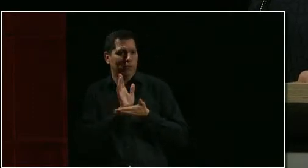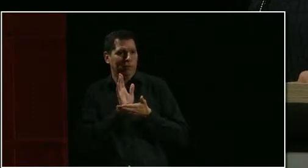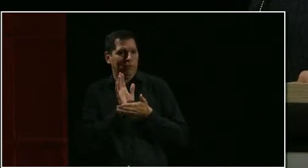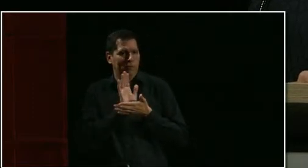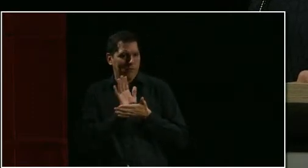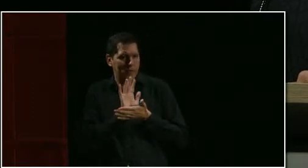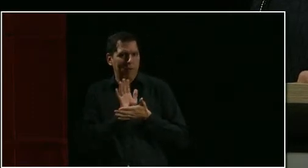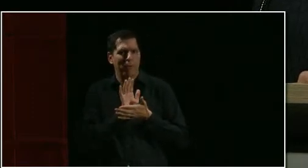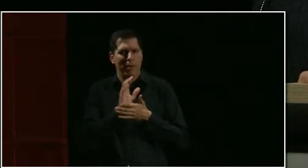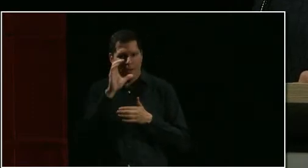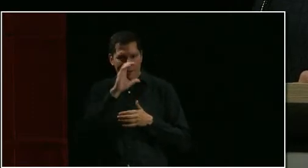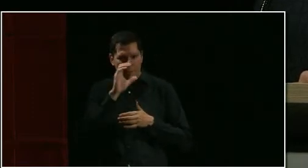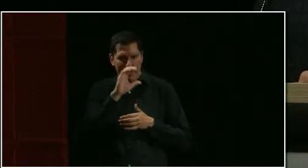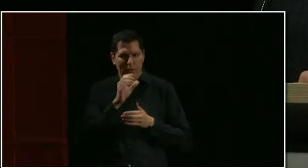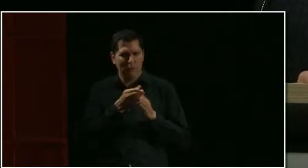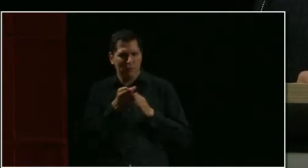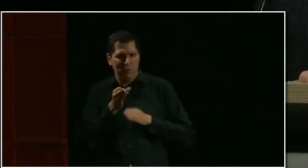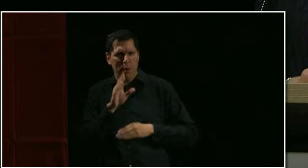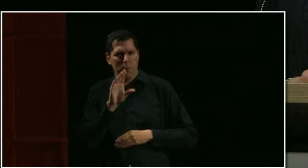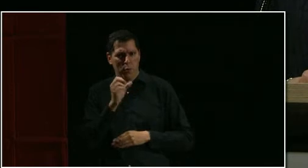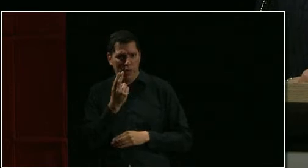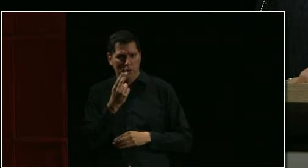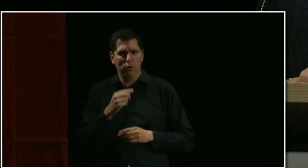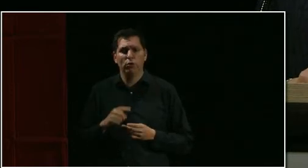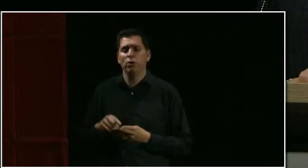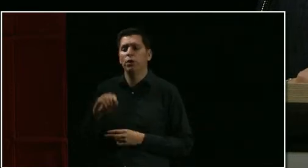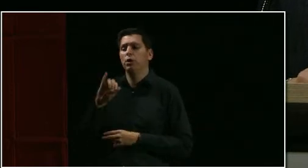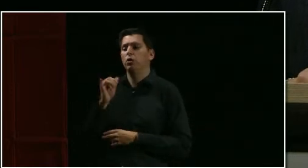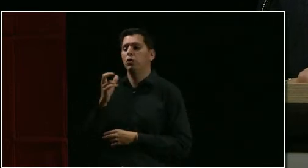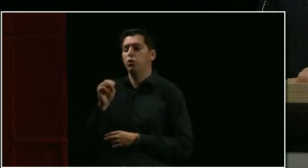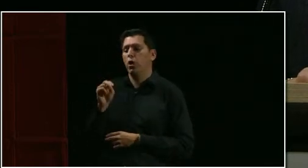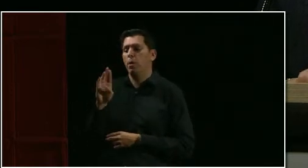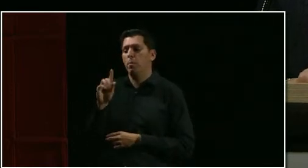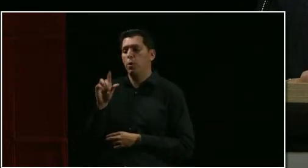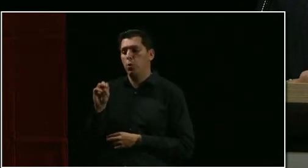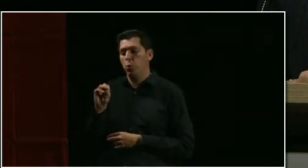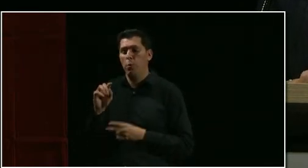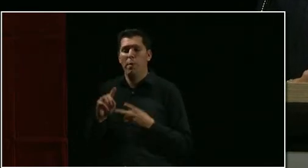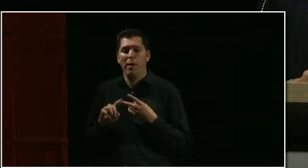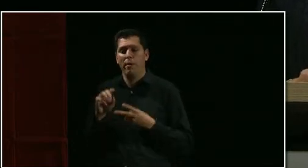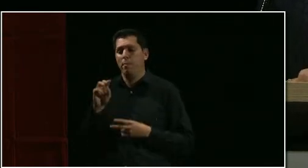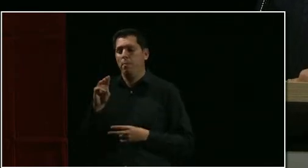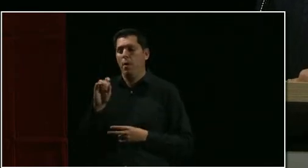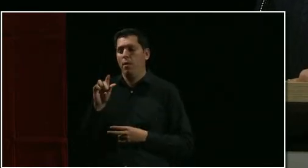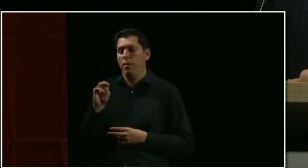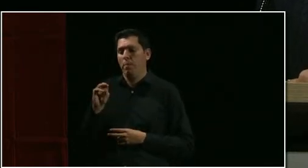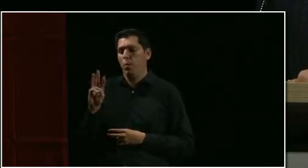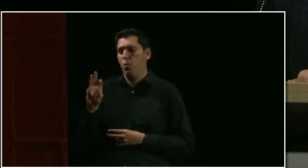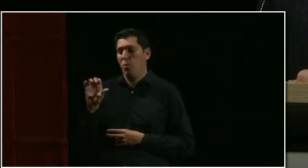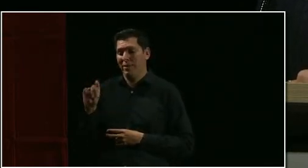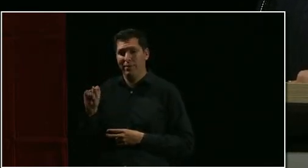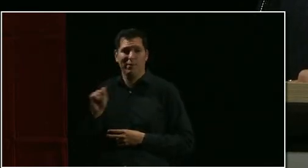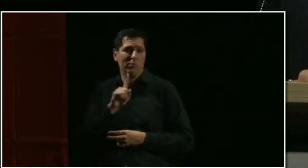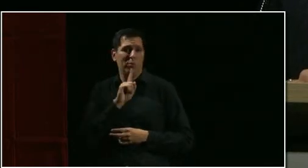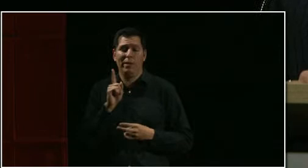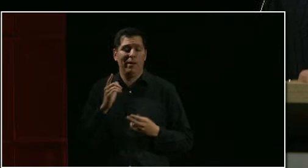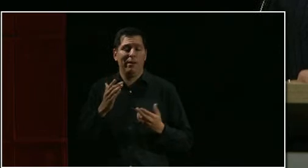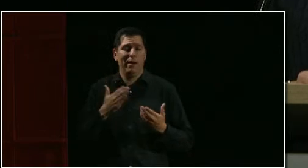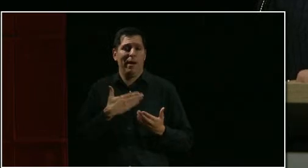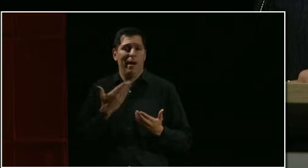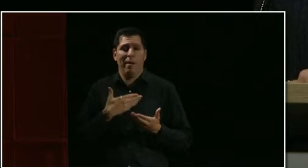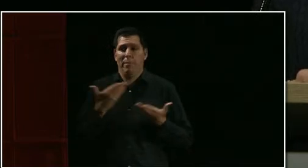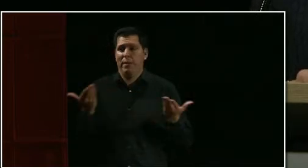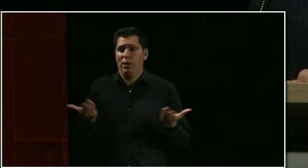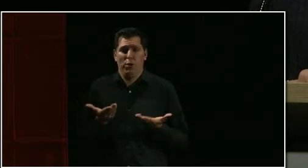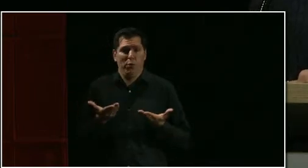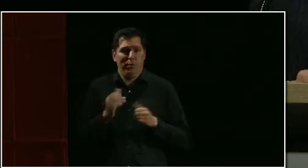Branch, myself, John Bloom, and Marlon West. And it's just so great to be having this event at our beautiful